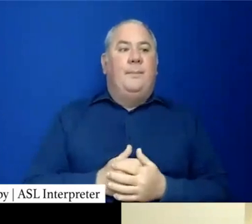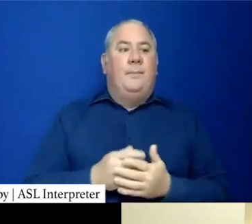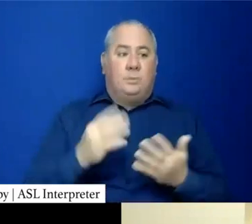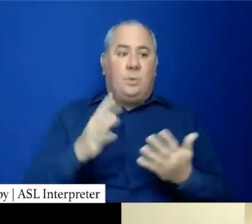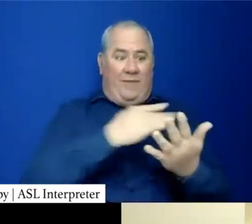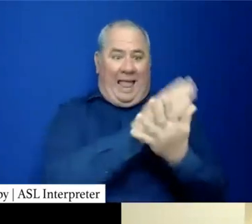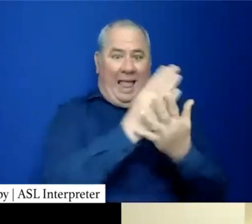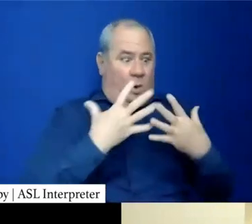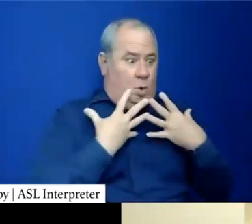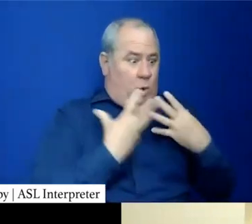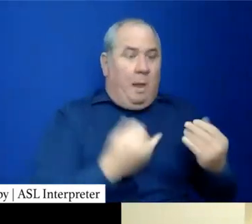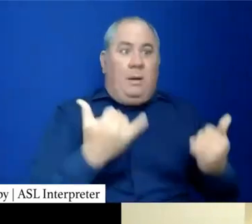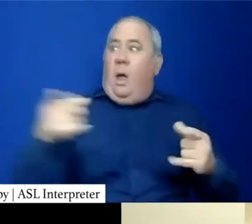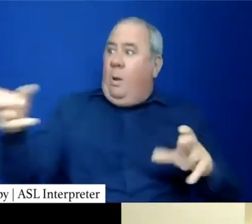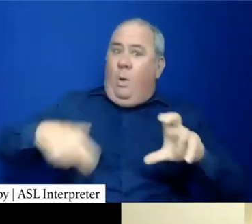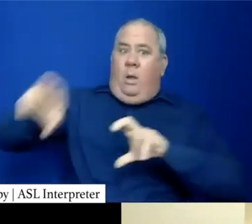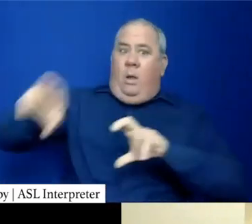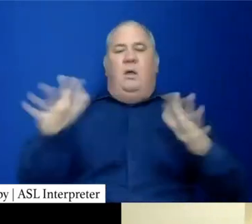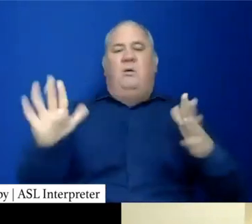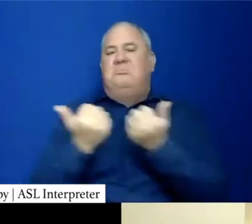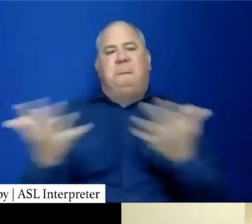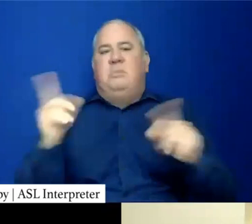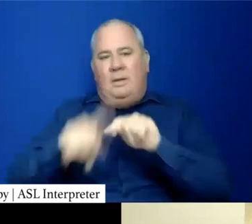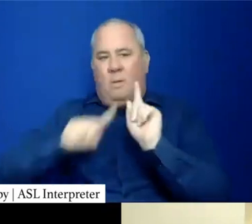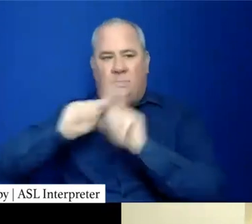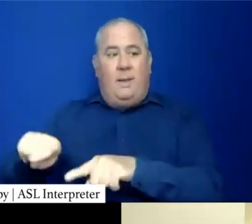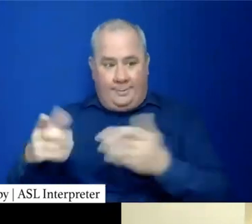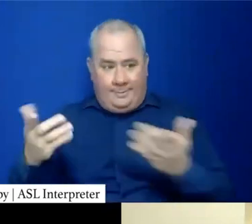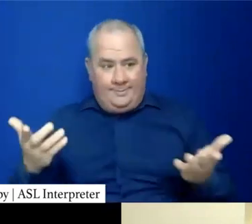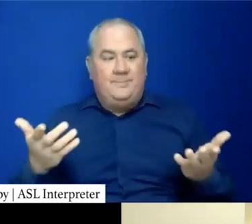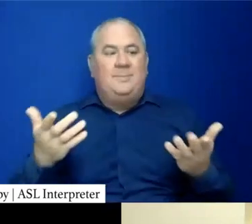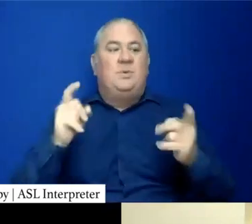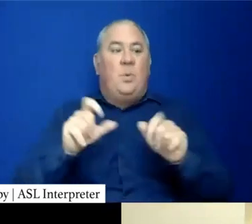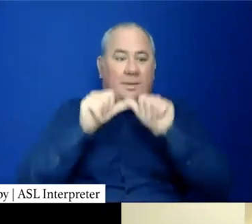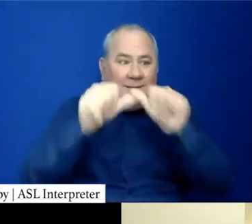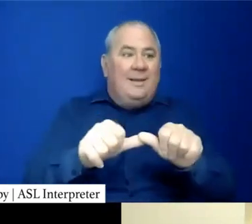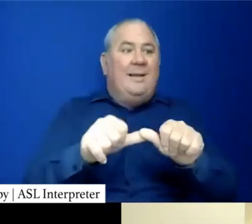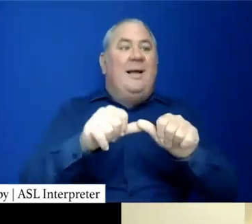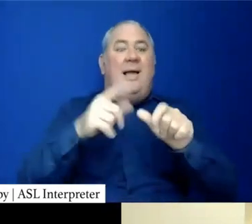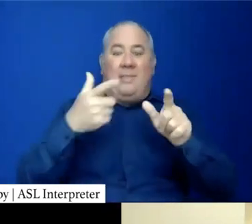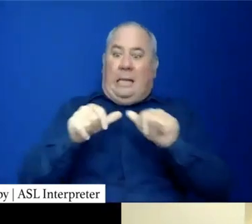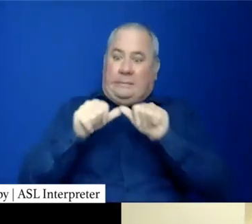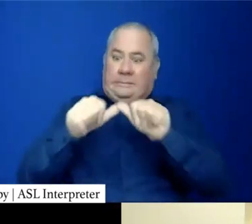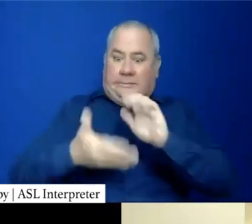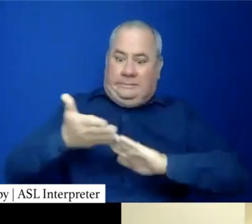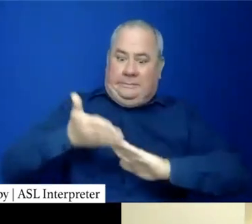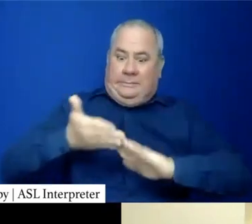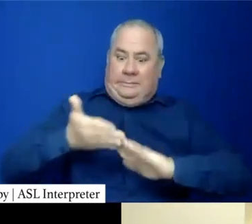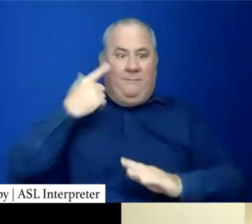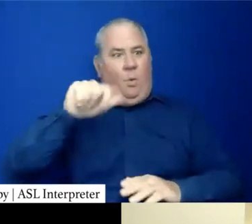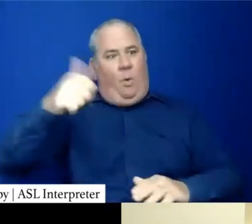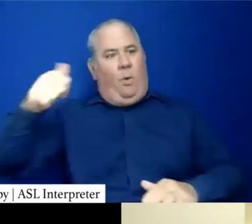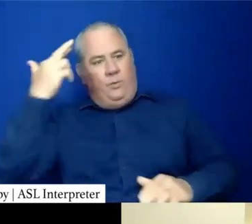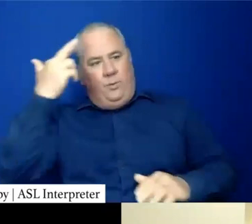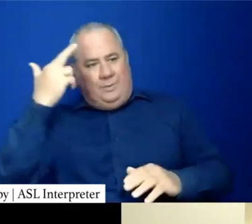need some of that energy to keep surviving for other reasons. Like, there was definitely a time during the pandemic